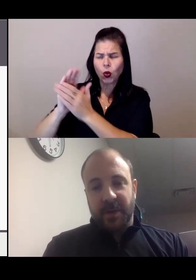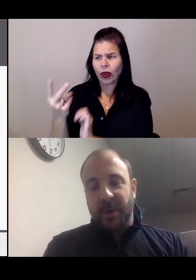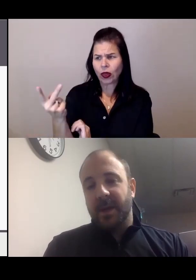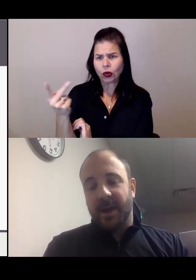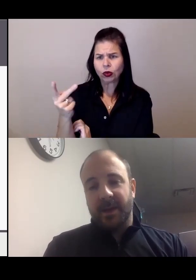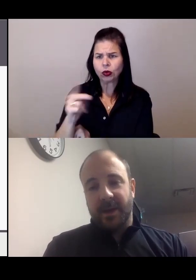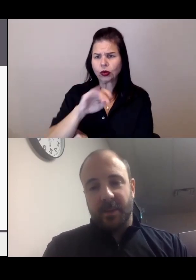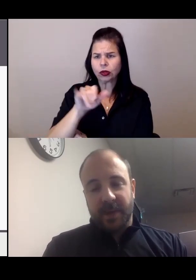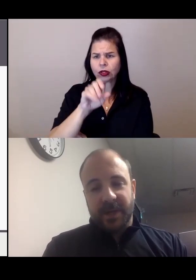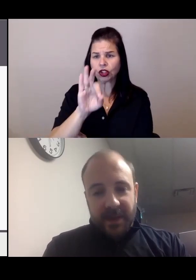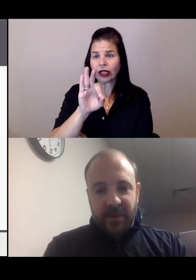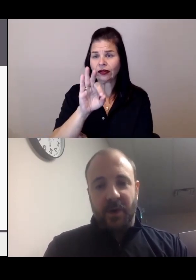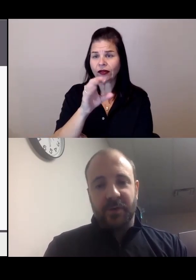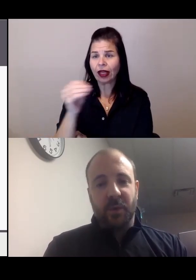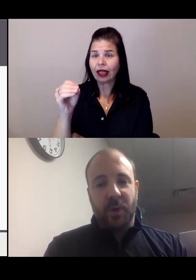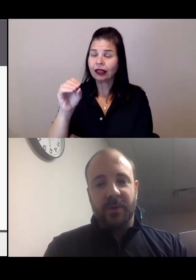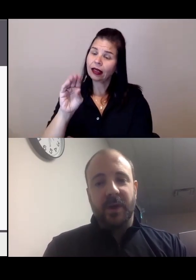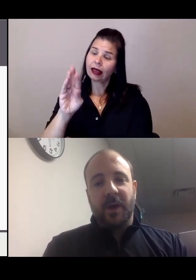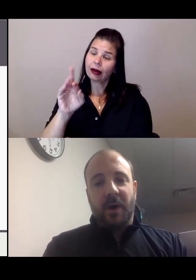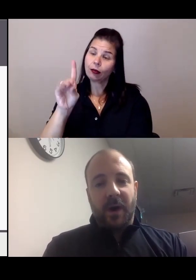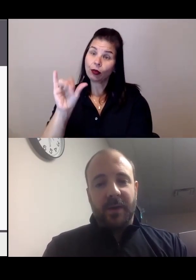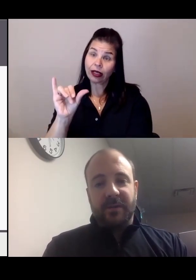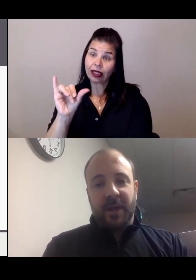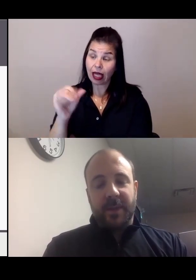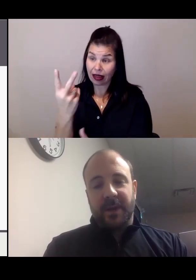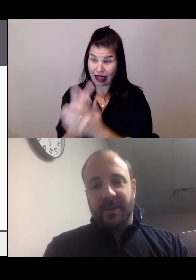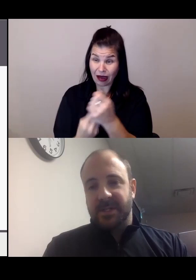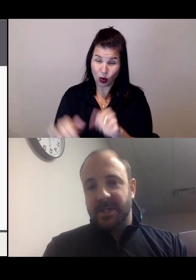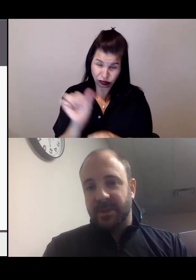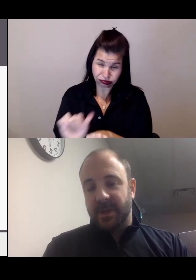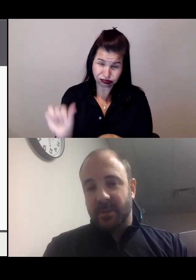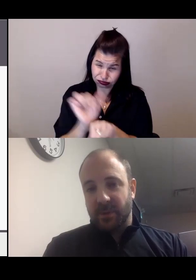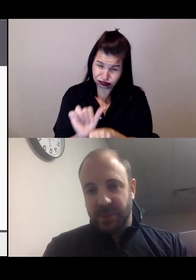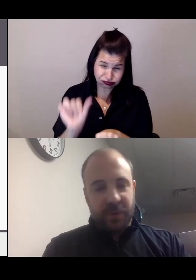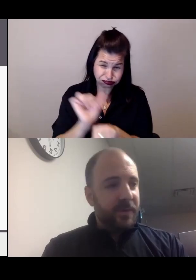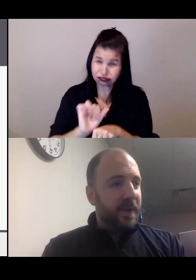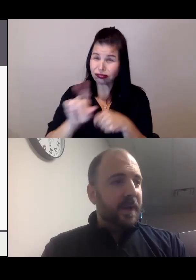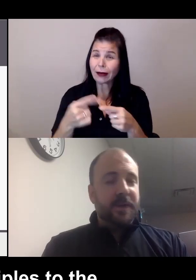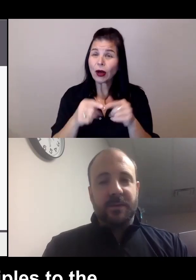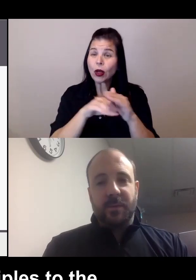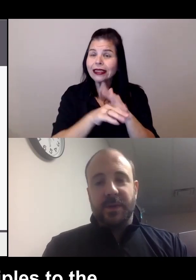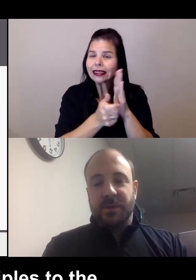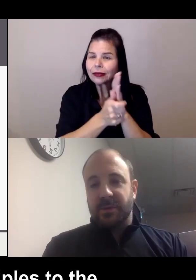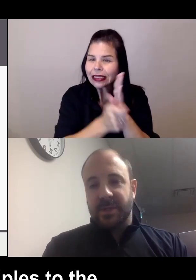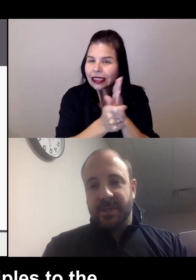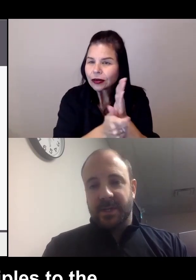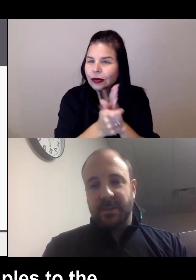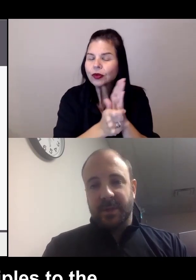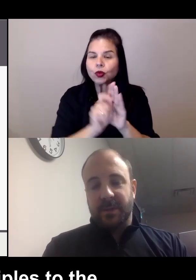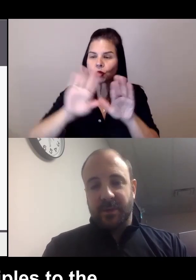Jeff L. Tontway and Bradley Kitts, also worked on the development of accessibility brochures to